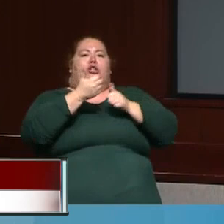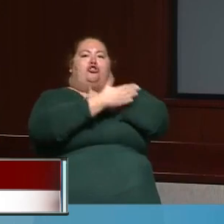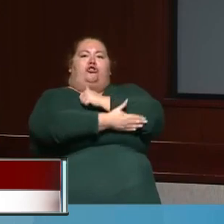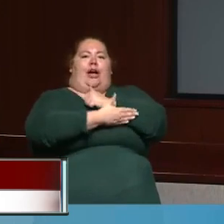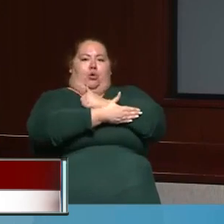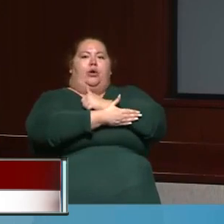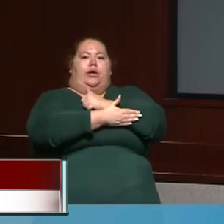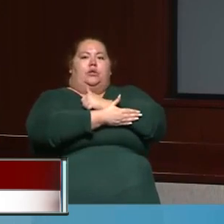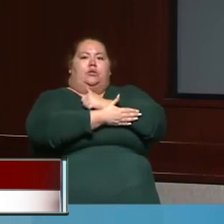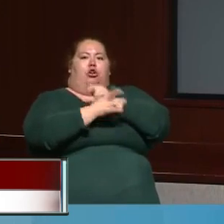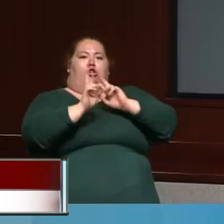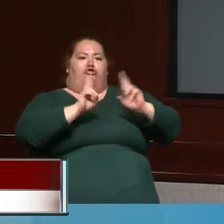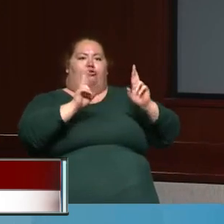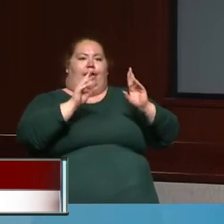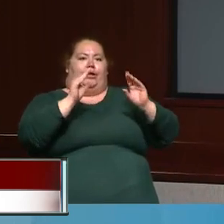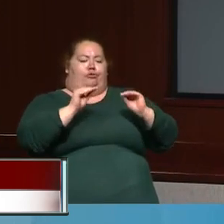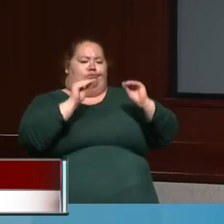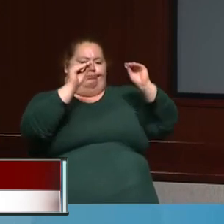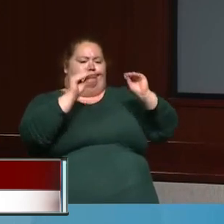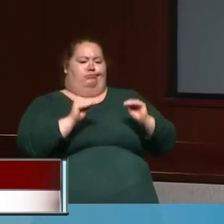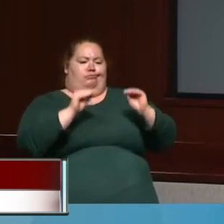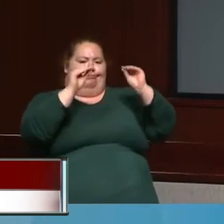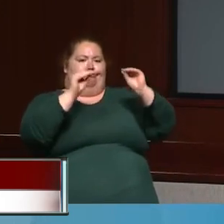move either back or forward.